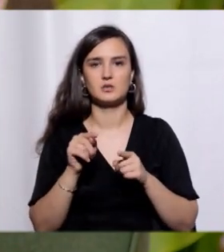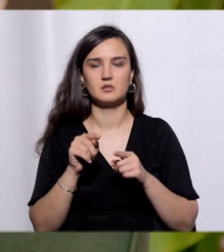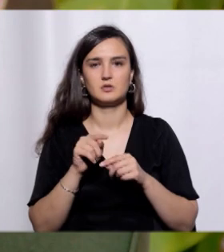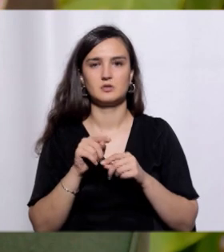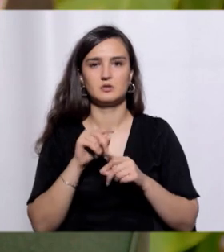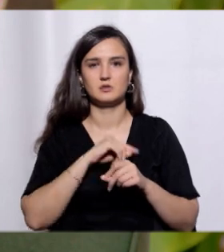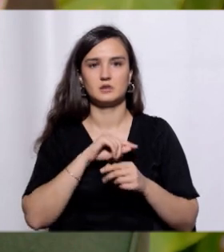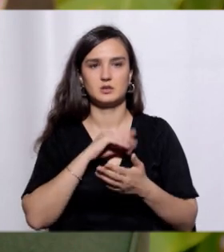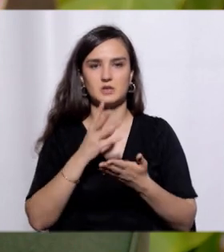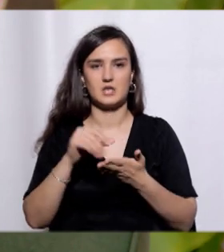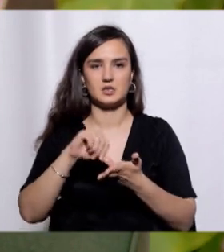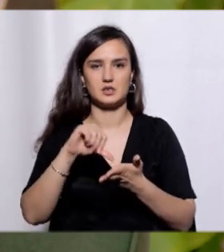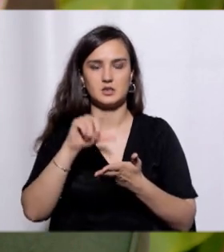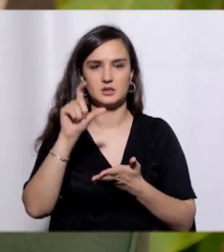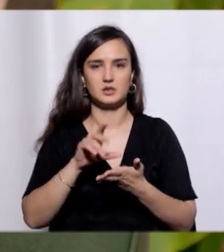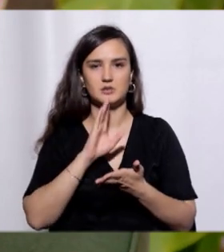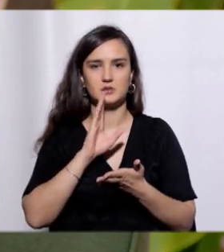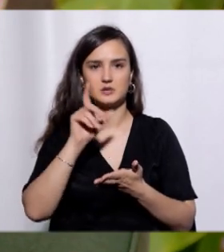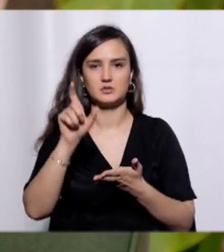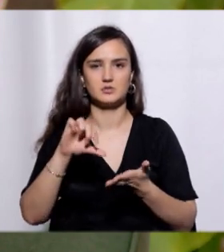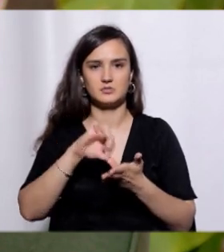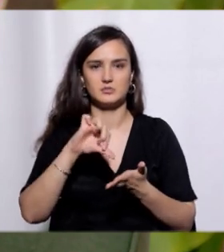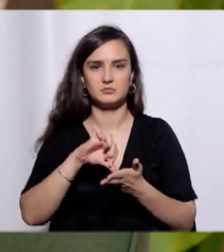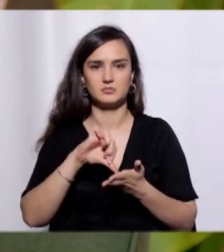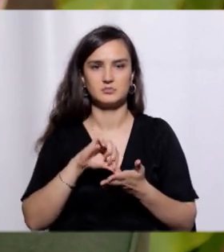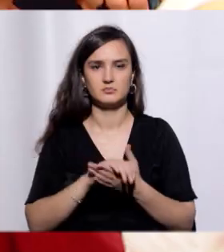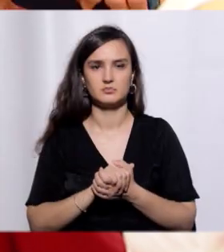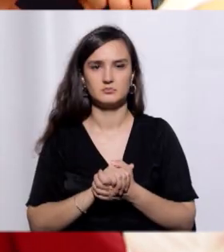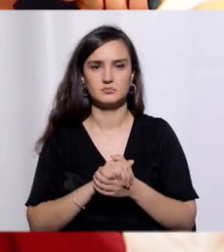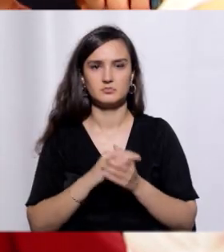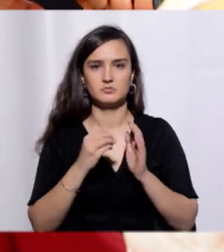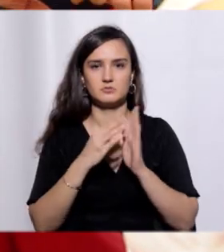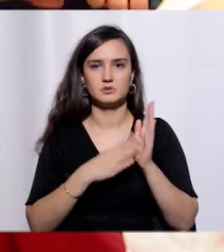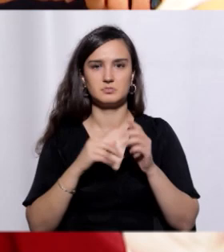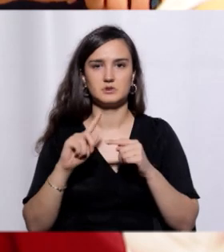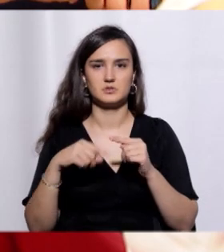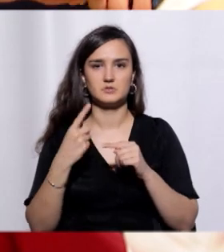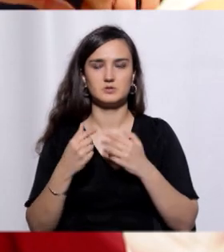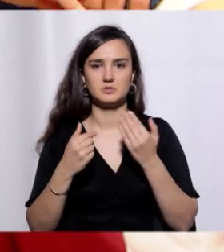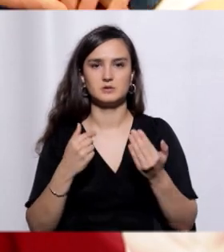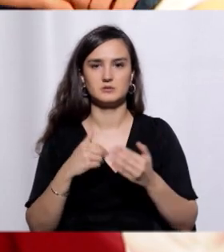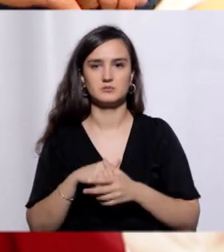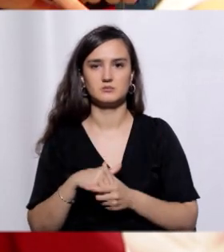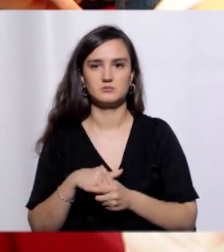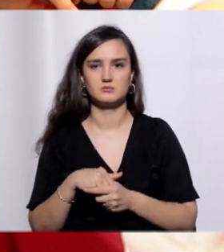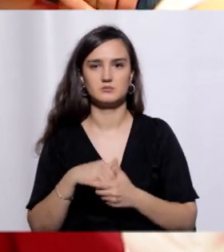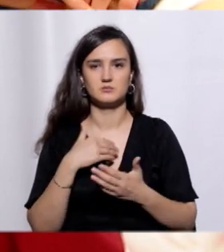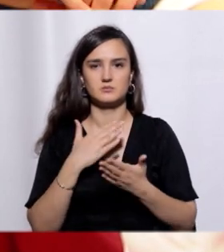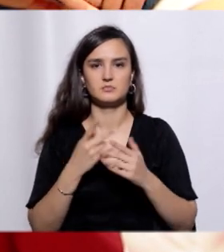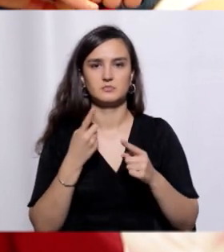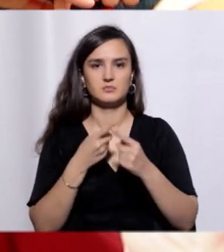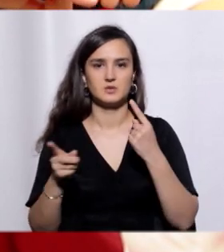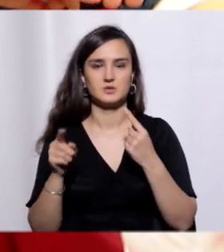vivid characters, woman characters of 19th century. Very good. We have another